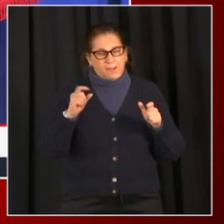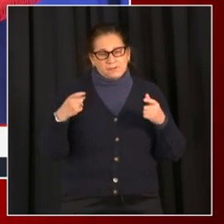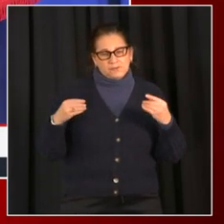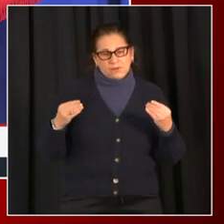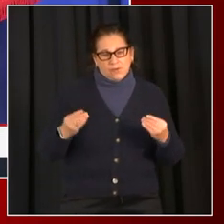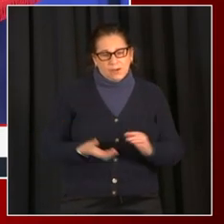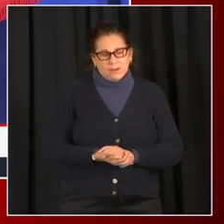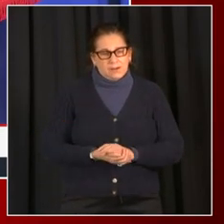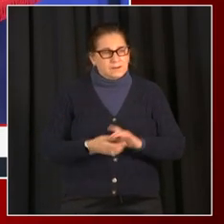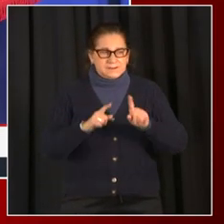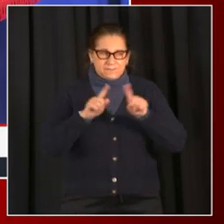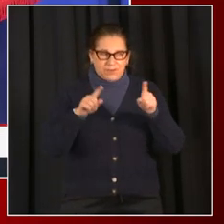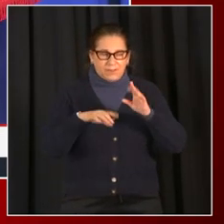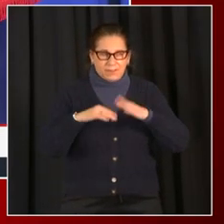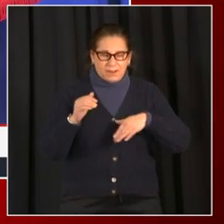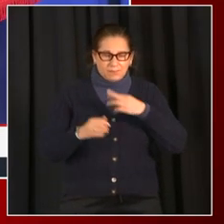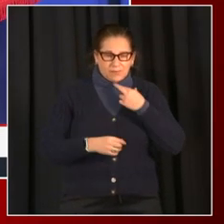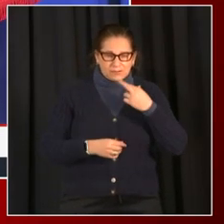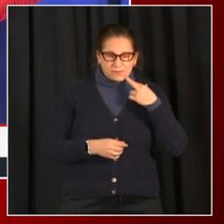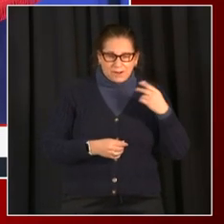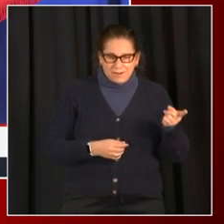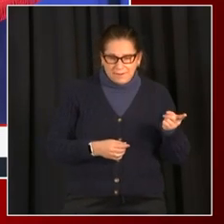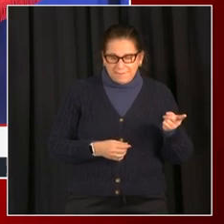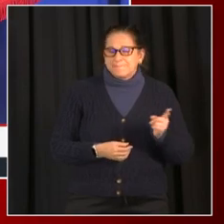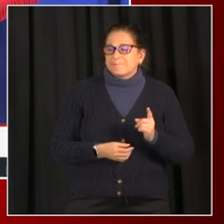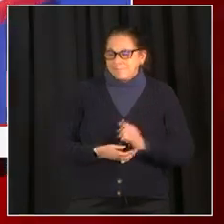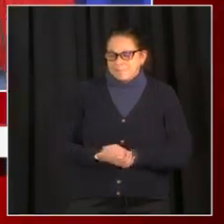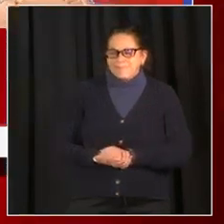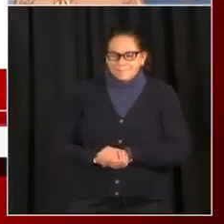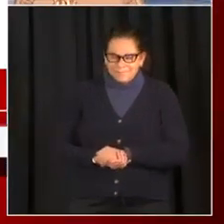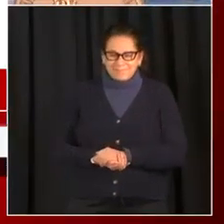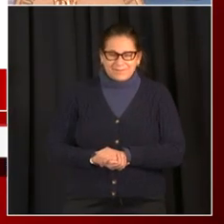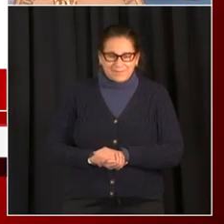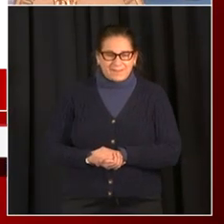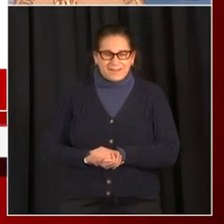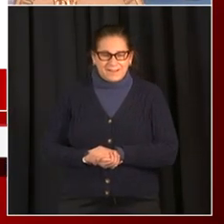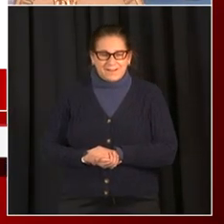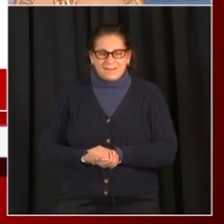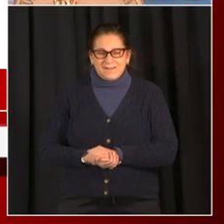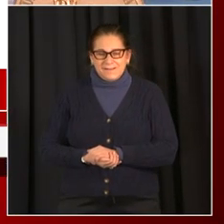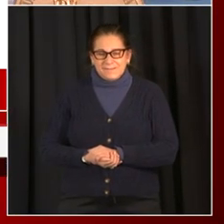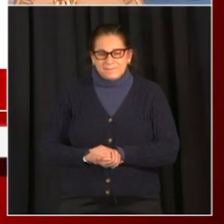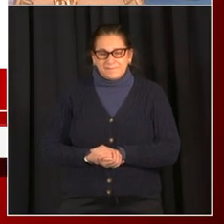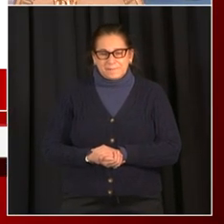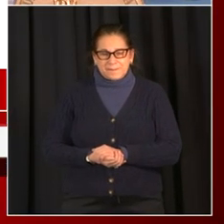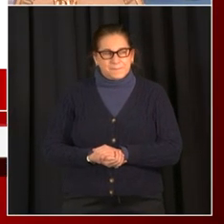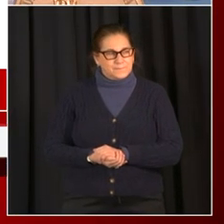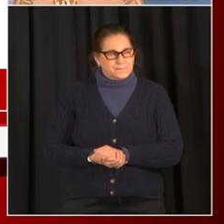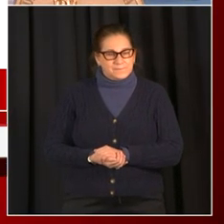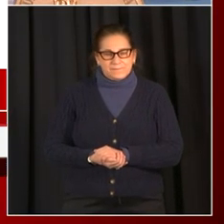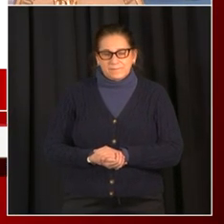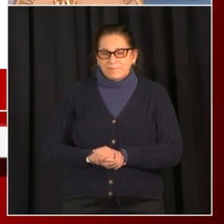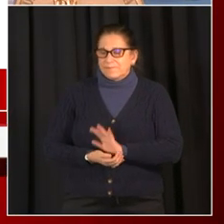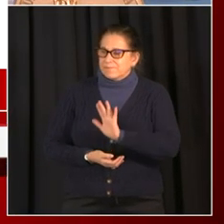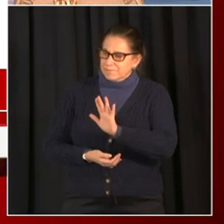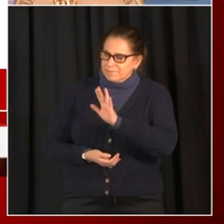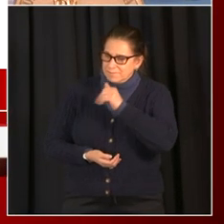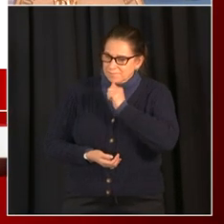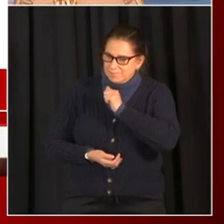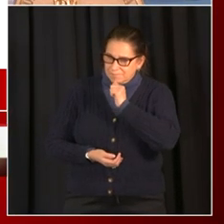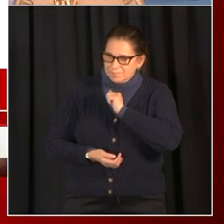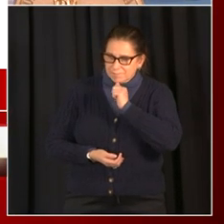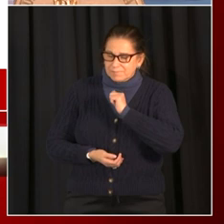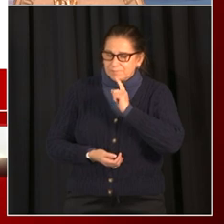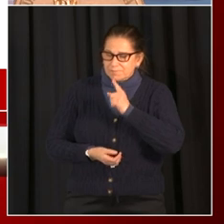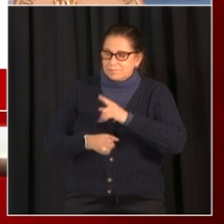Well, I don't know that it is the heaviest time for restaurant owners, but I am asking them to do it. And I am, like